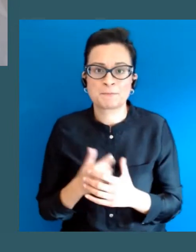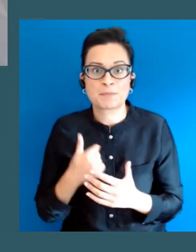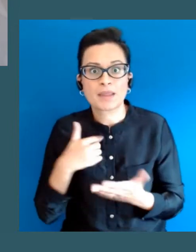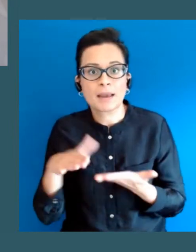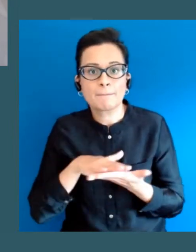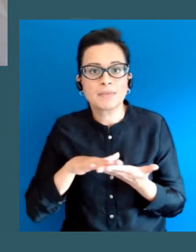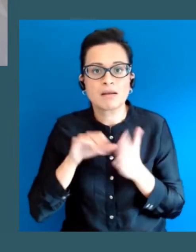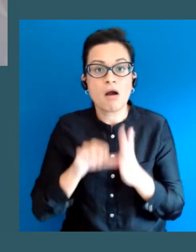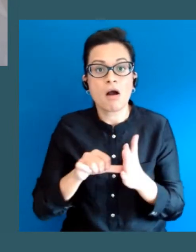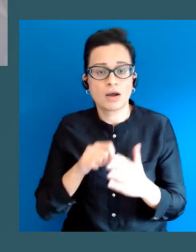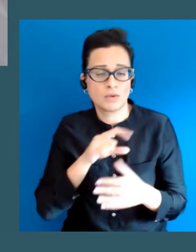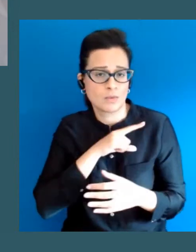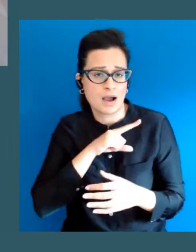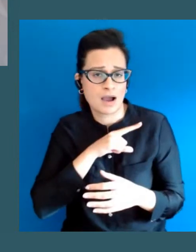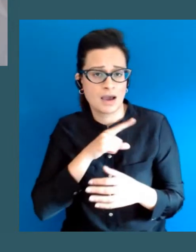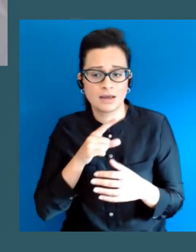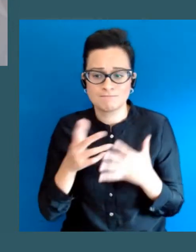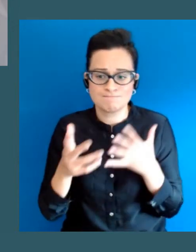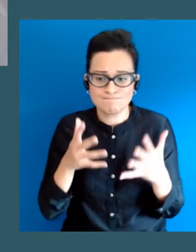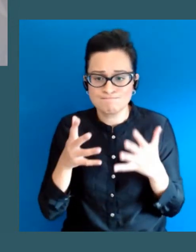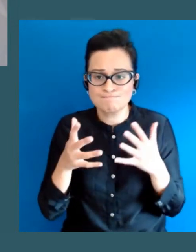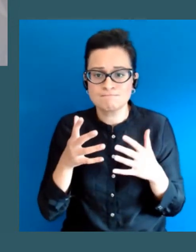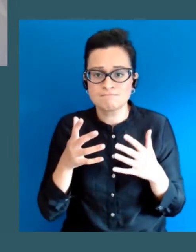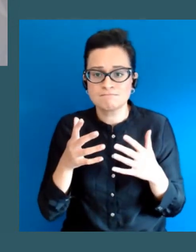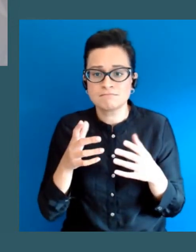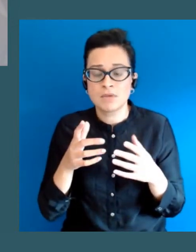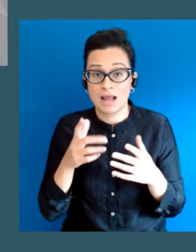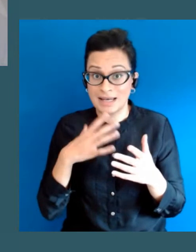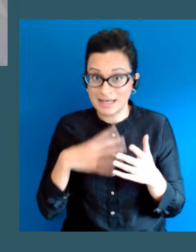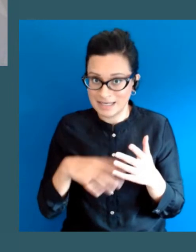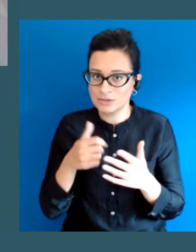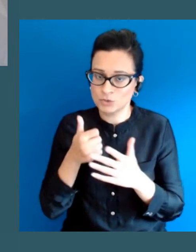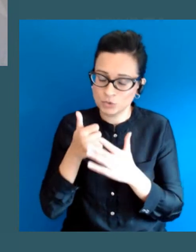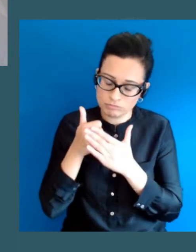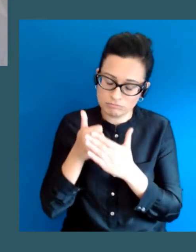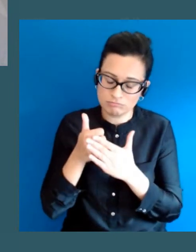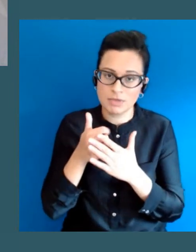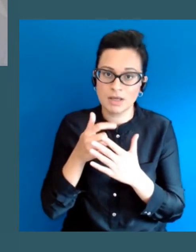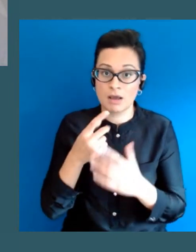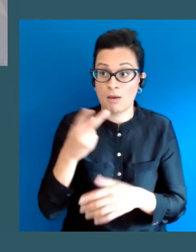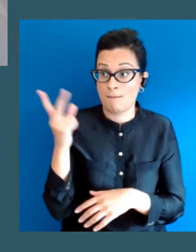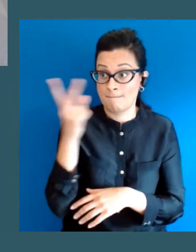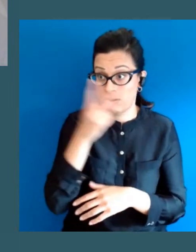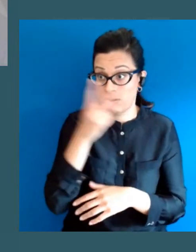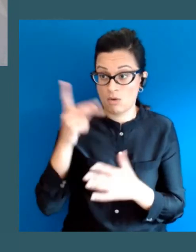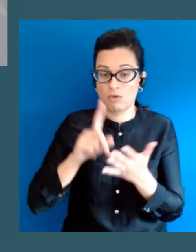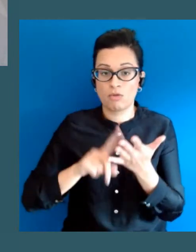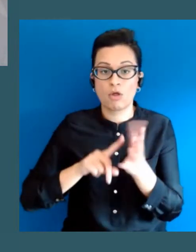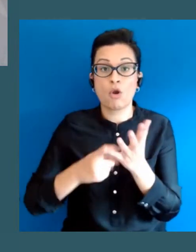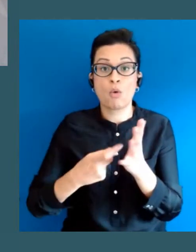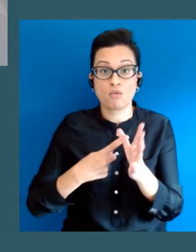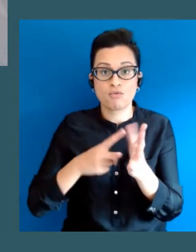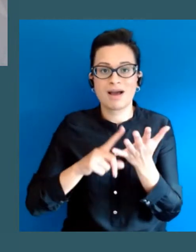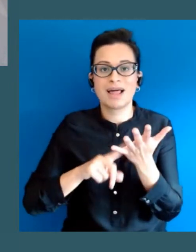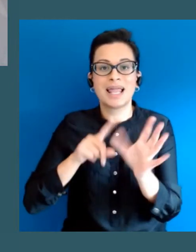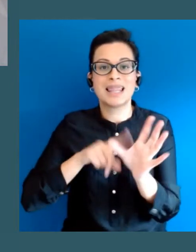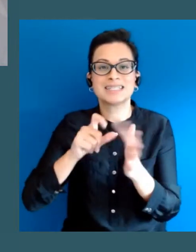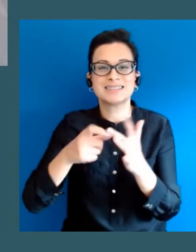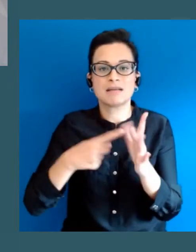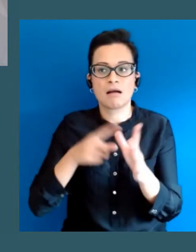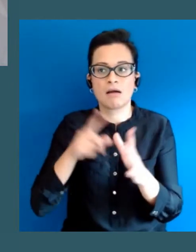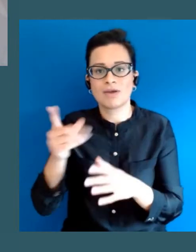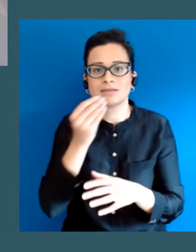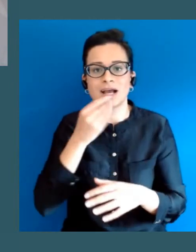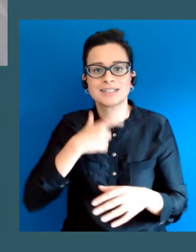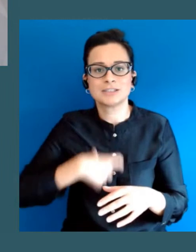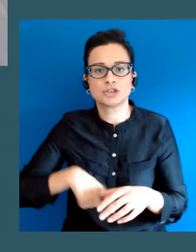think, just also emphasize, I think sort of both Laura and Lydia are dietitians, and what I think makes